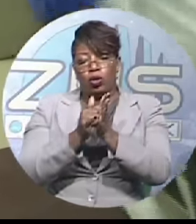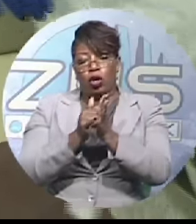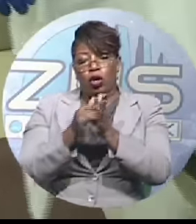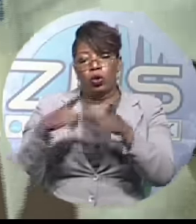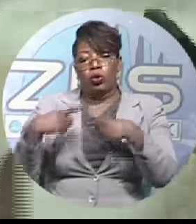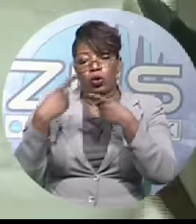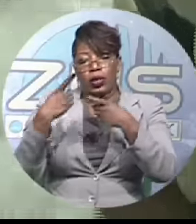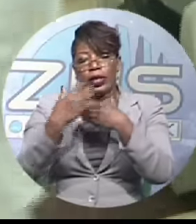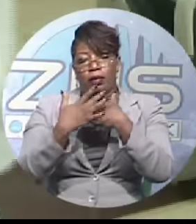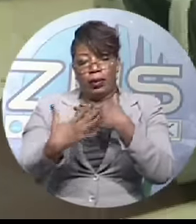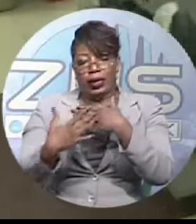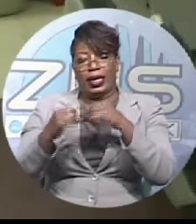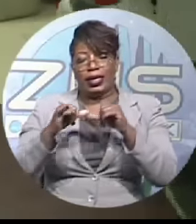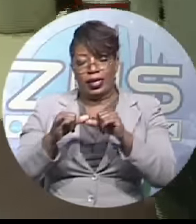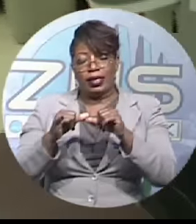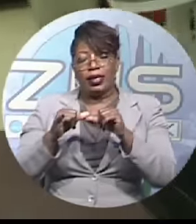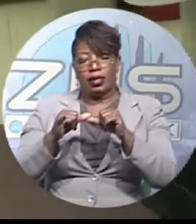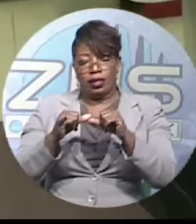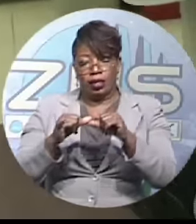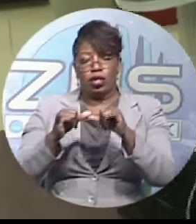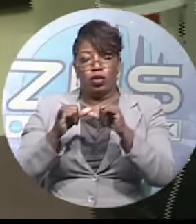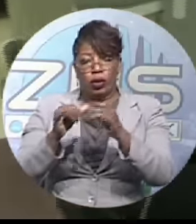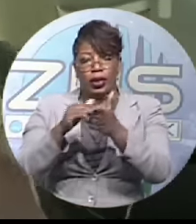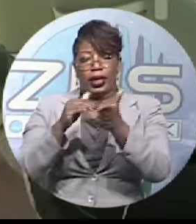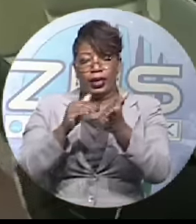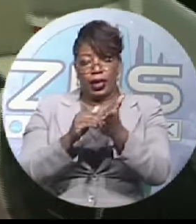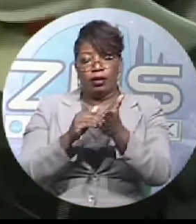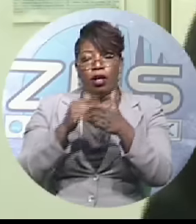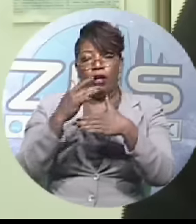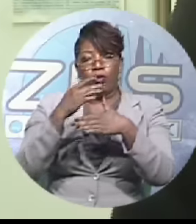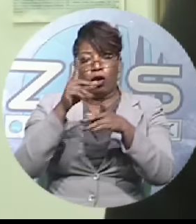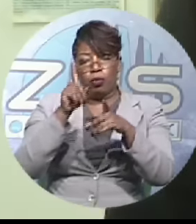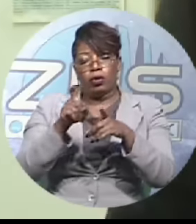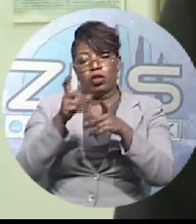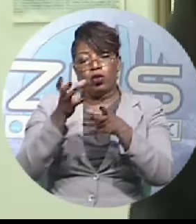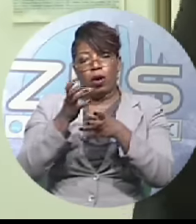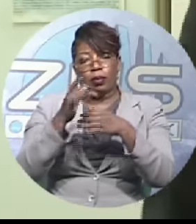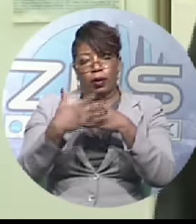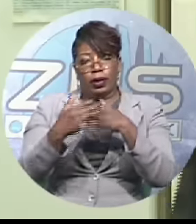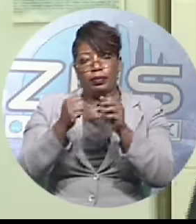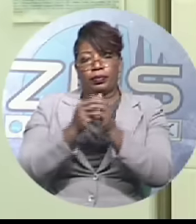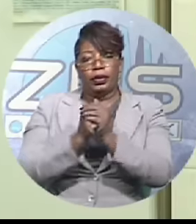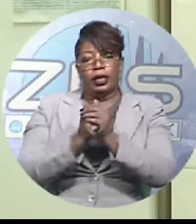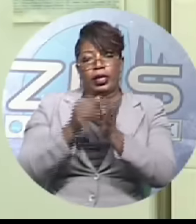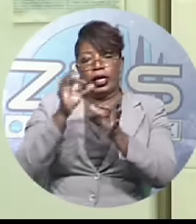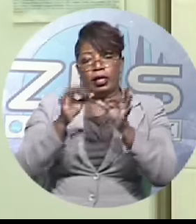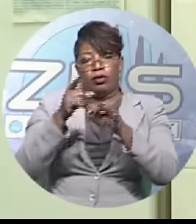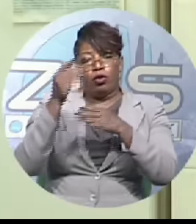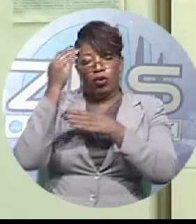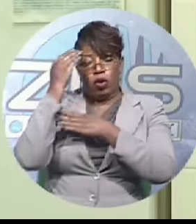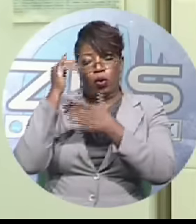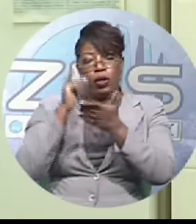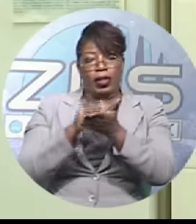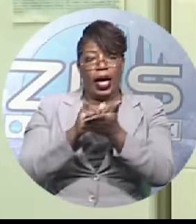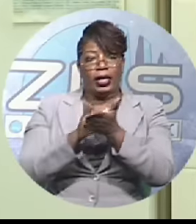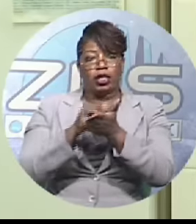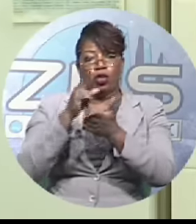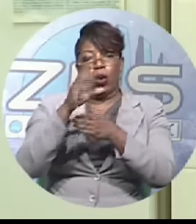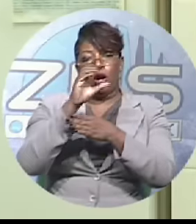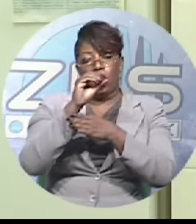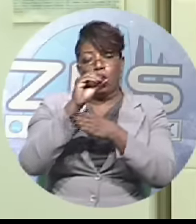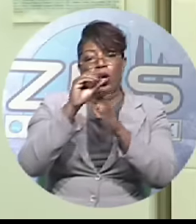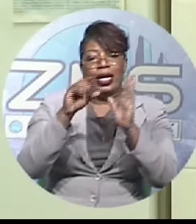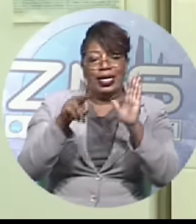Curling, this is an ongoing initiative with blood drives nationwide. If you know, for instance, that you are O